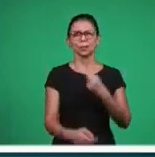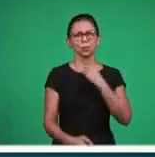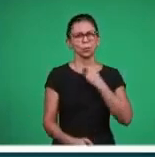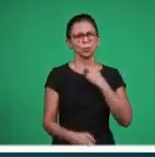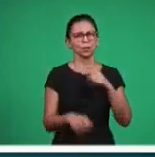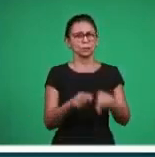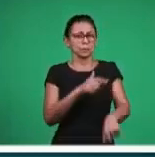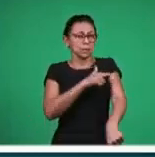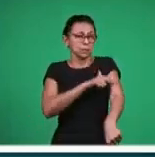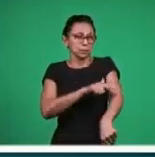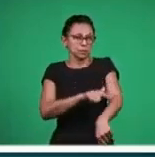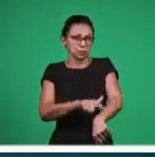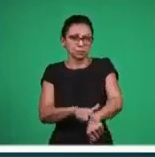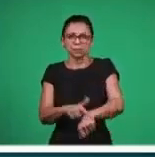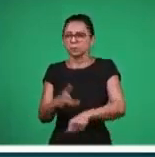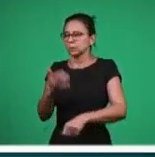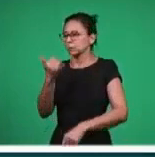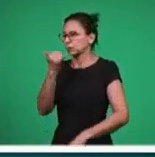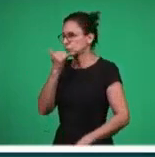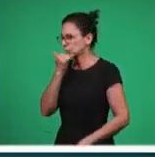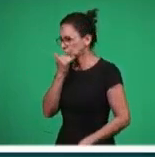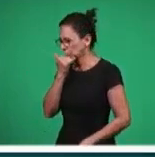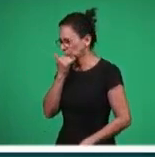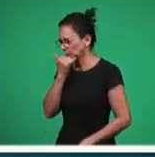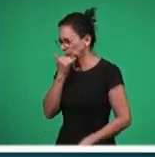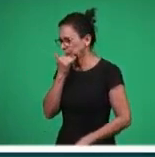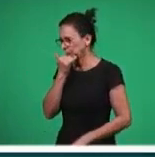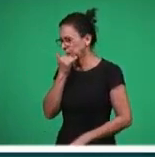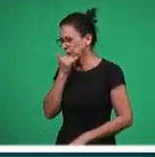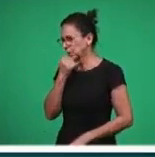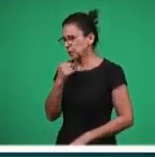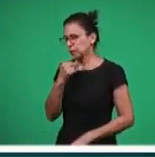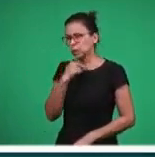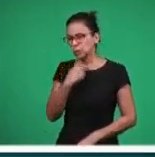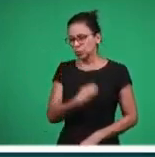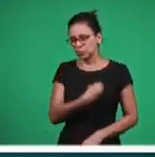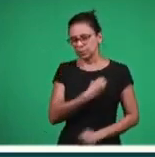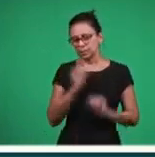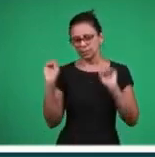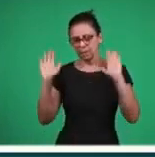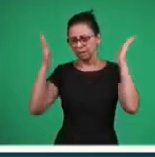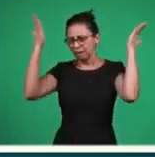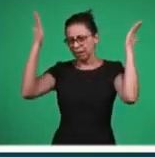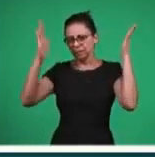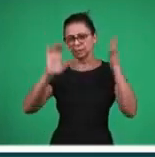oxen, so now he wants to test it. He was also very polite.